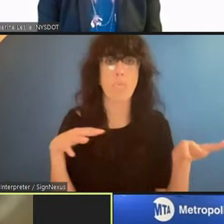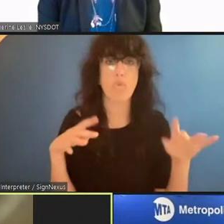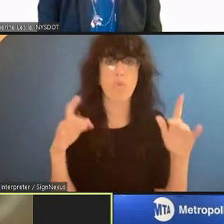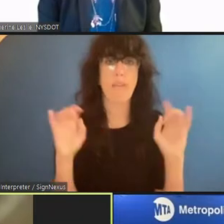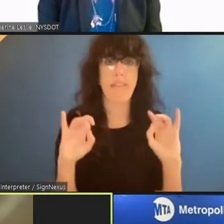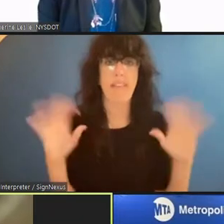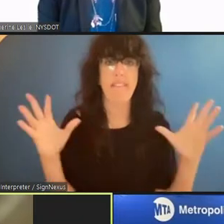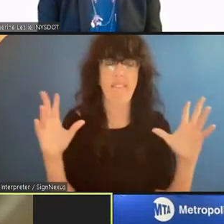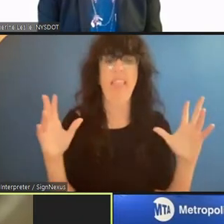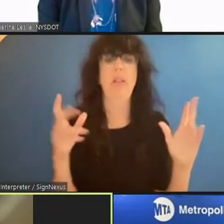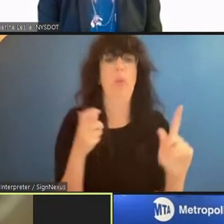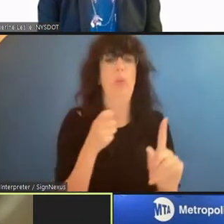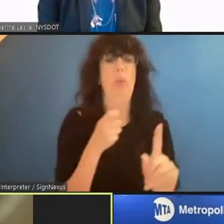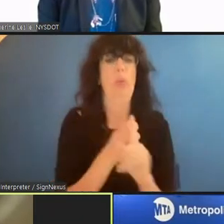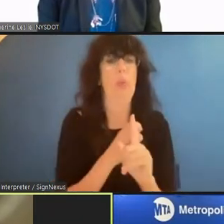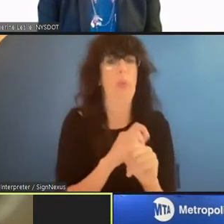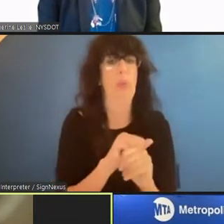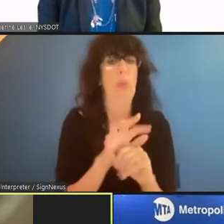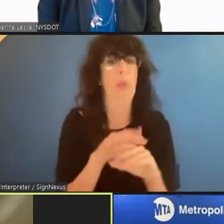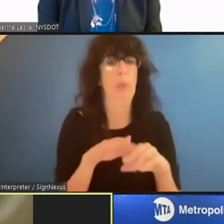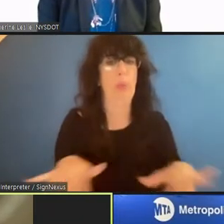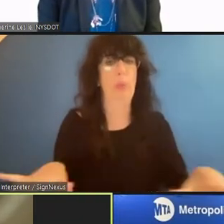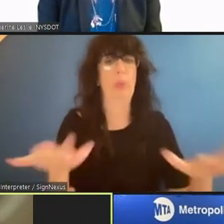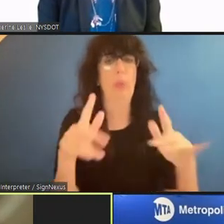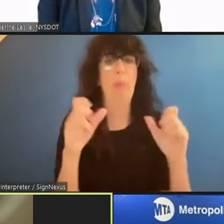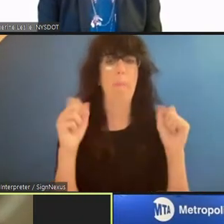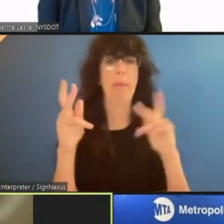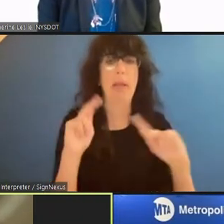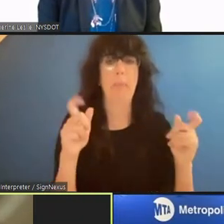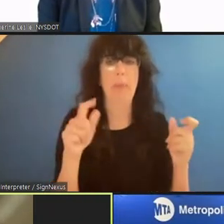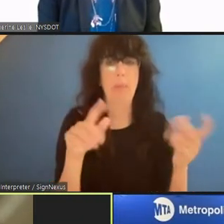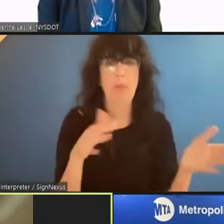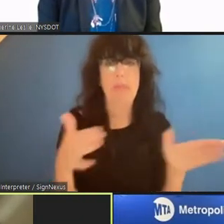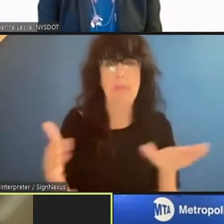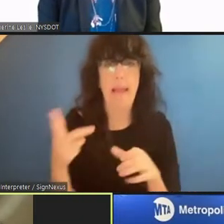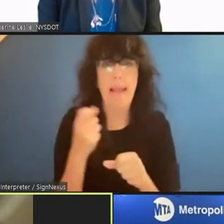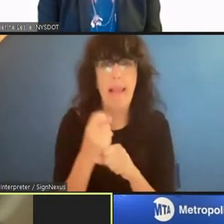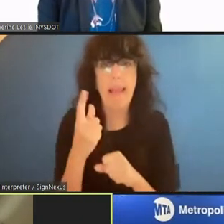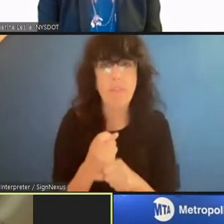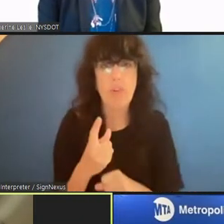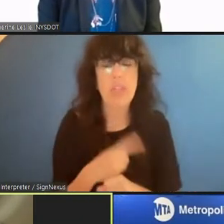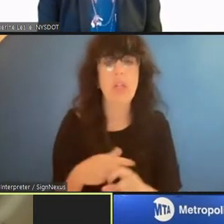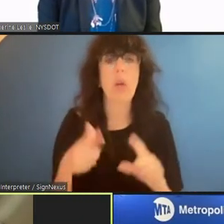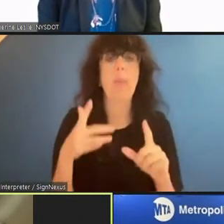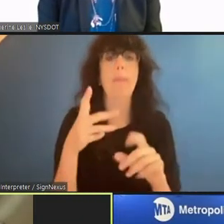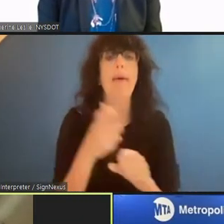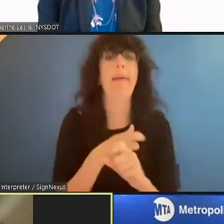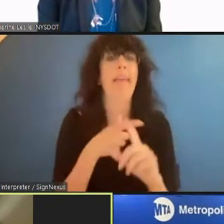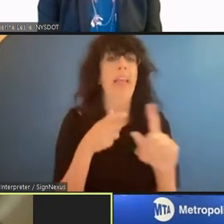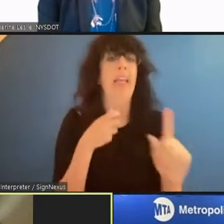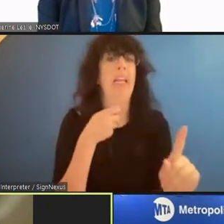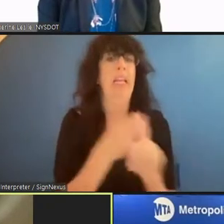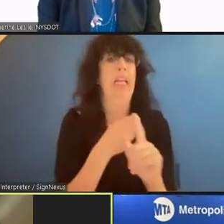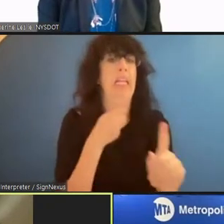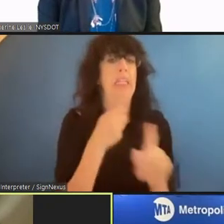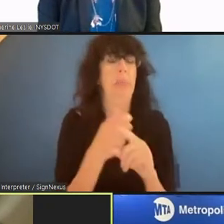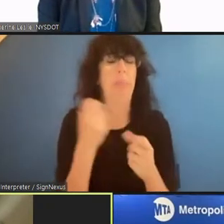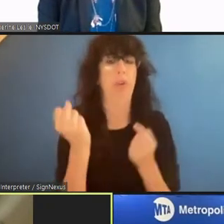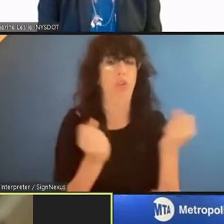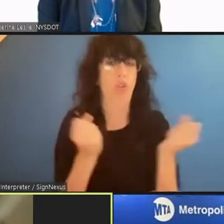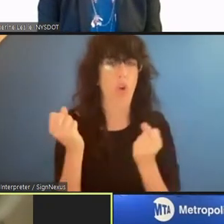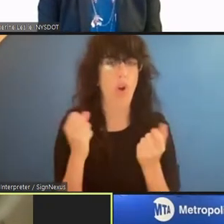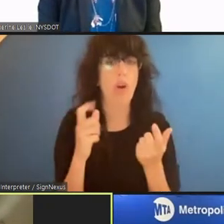city we have hundreds of people uh die every year and get hit and this will help that um this will fund the